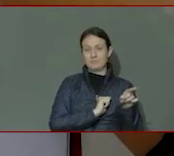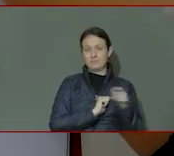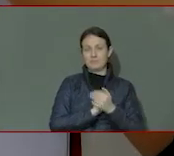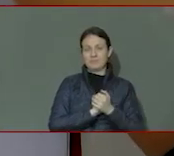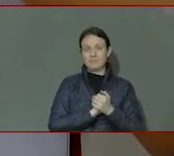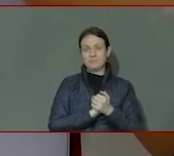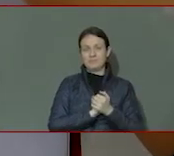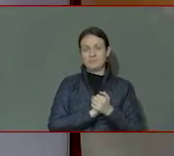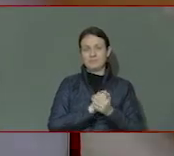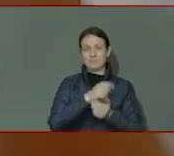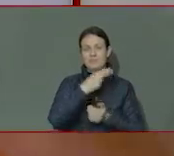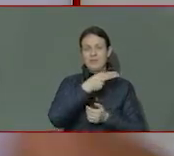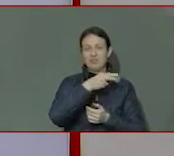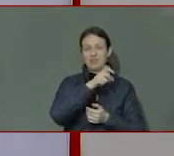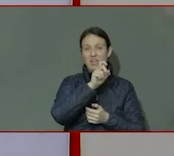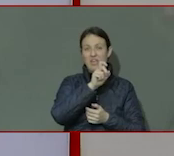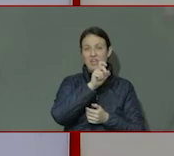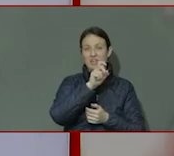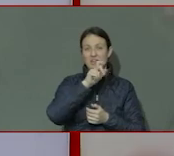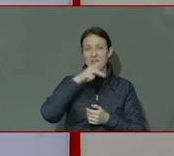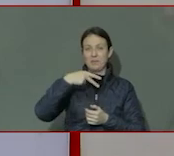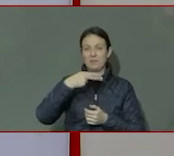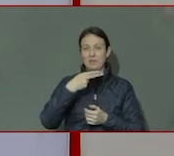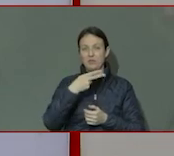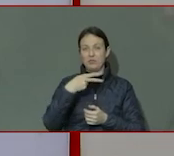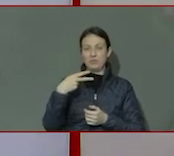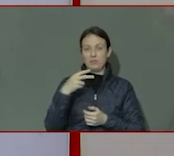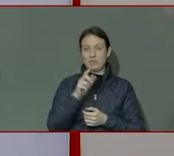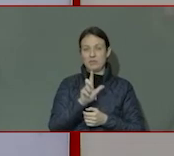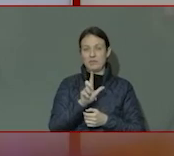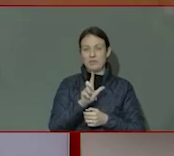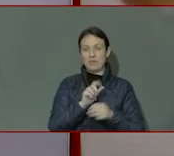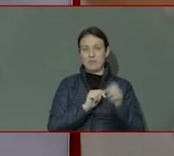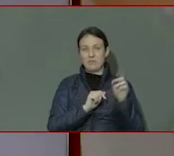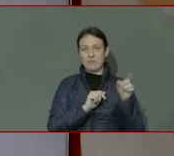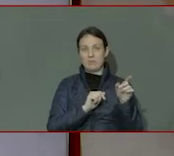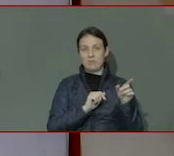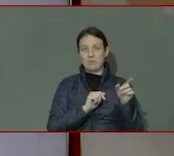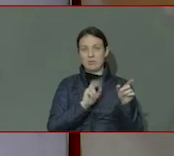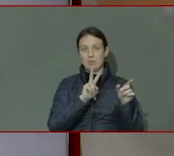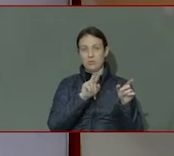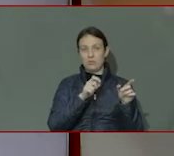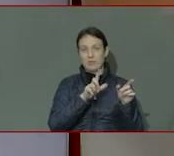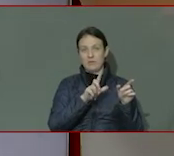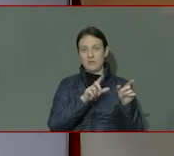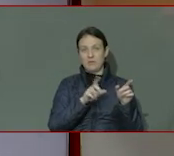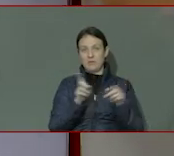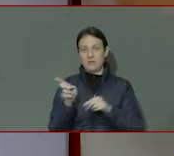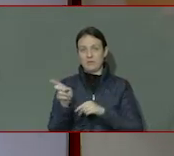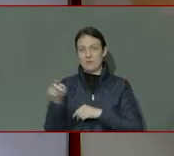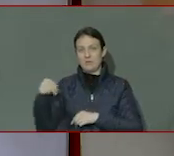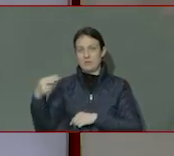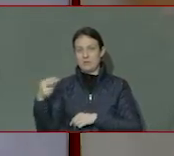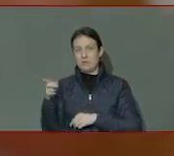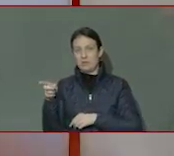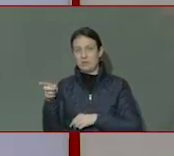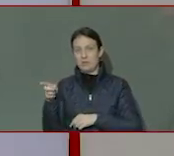The pH of HX is 2,7. And the pH of HY